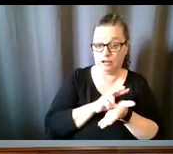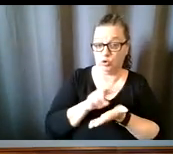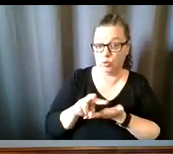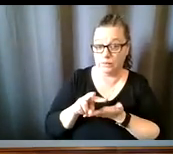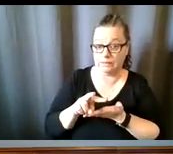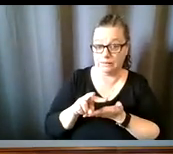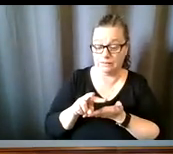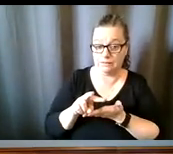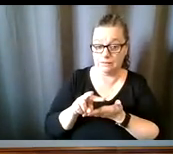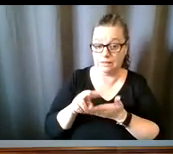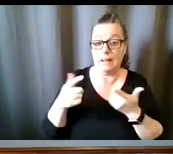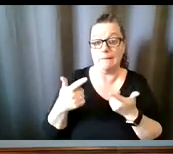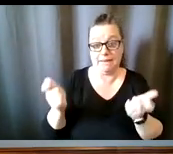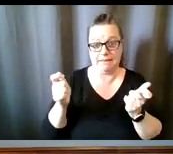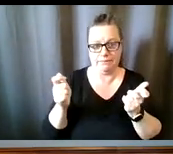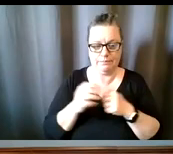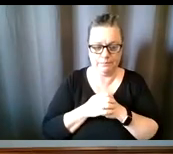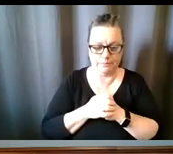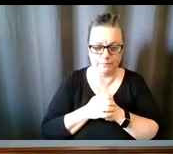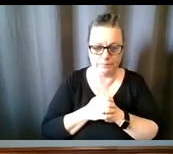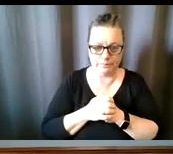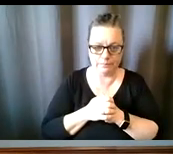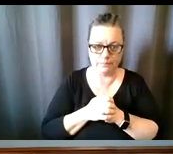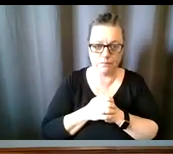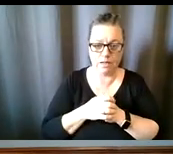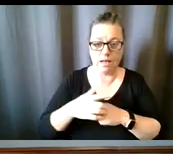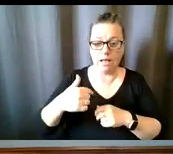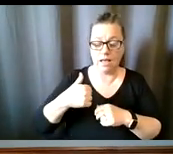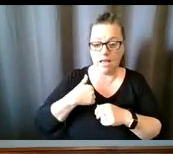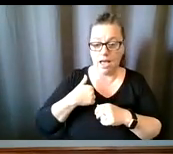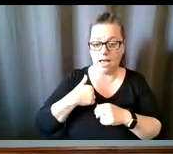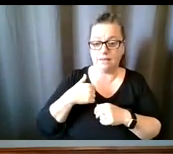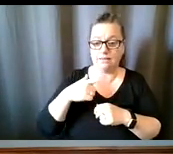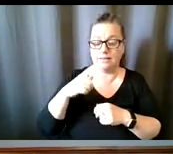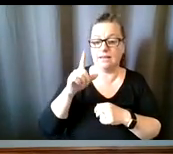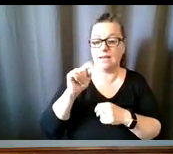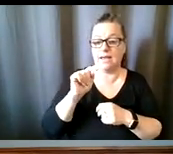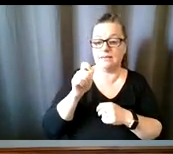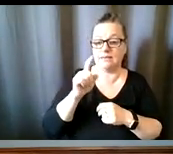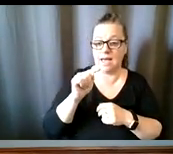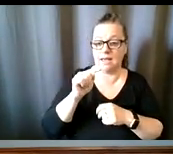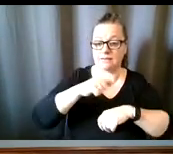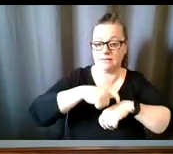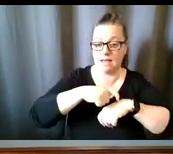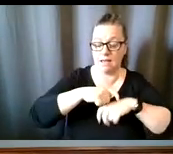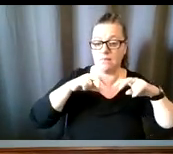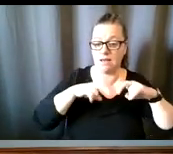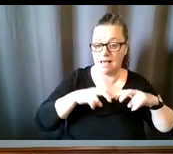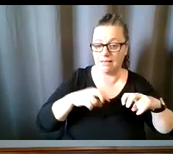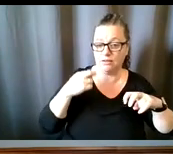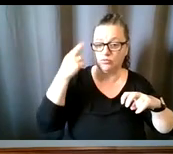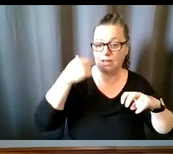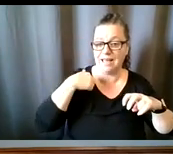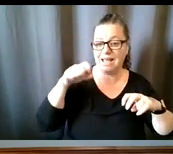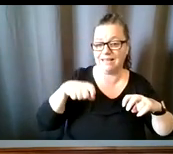big deliverable. And I did a takt time analysis to realize it was going to take me about 80 hours a